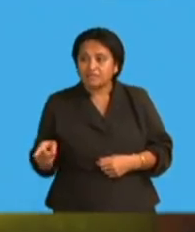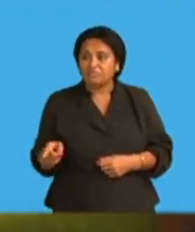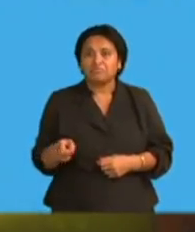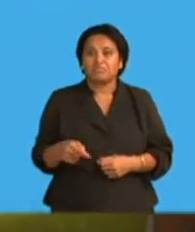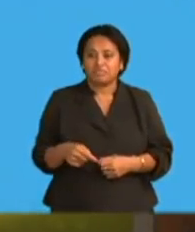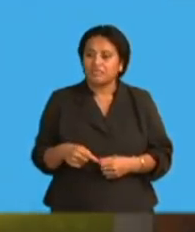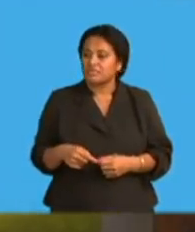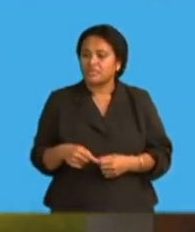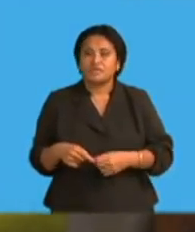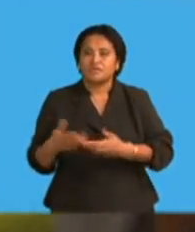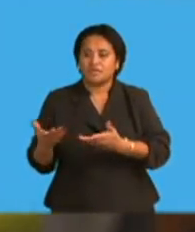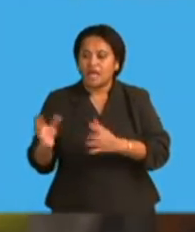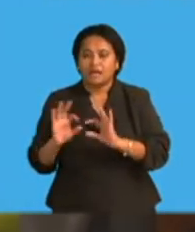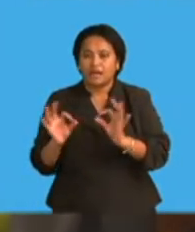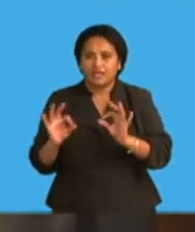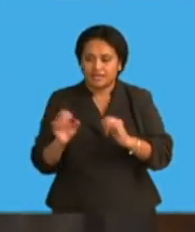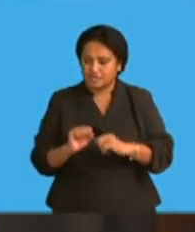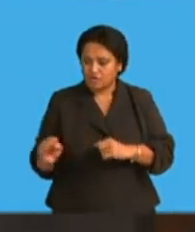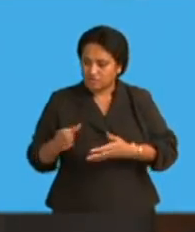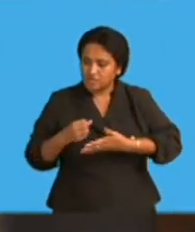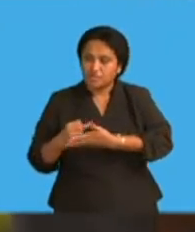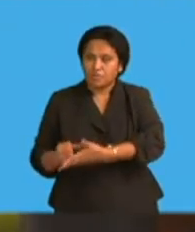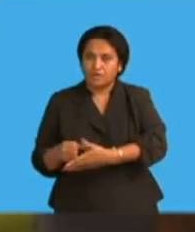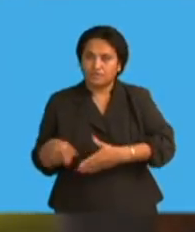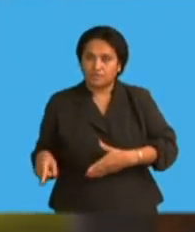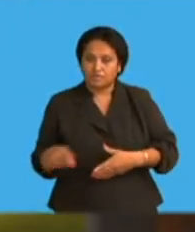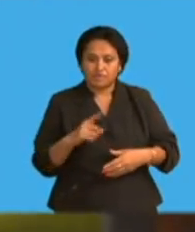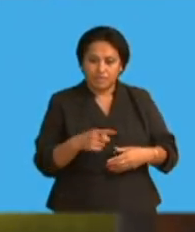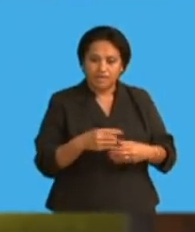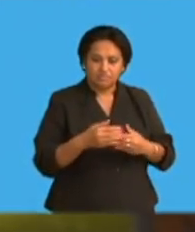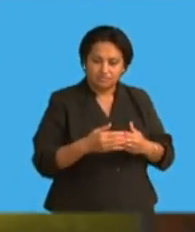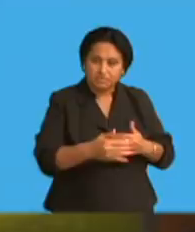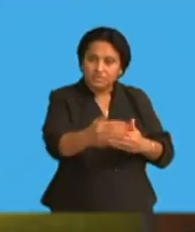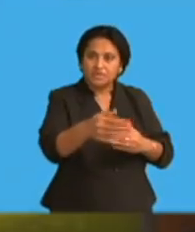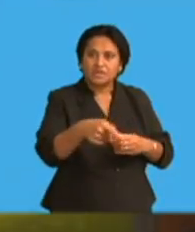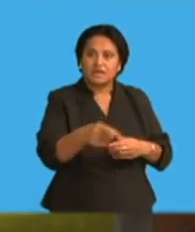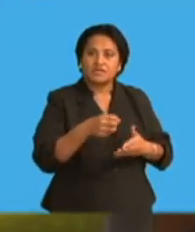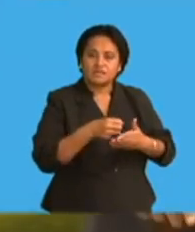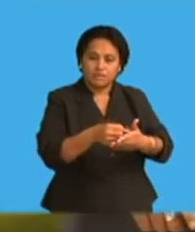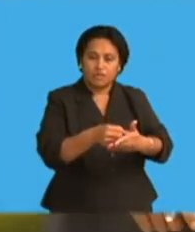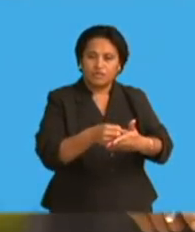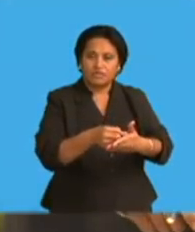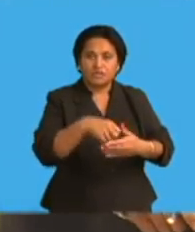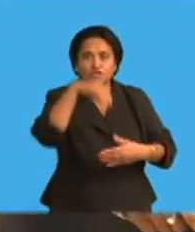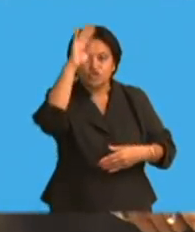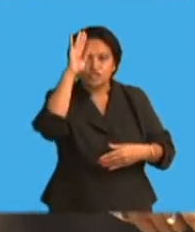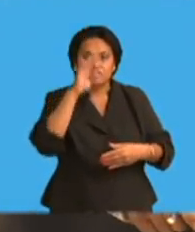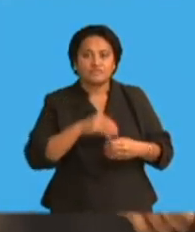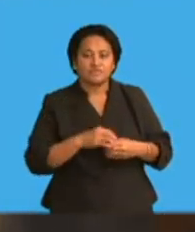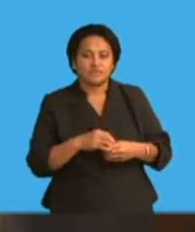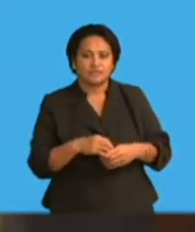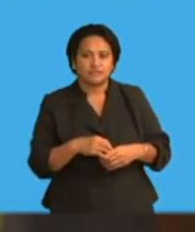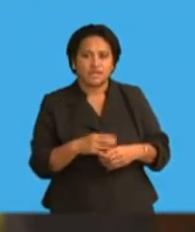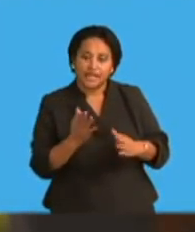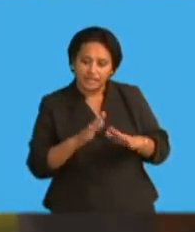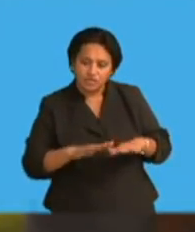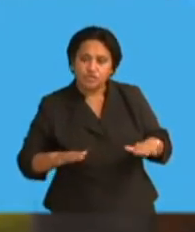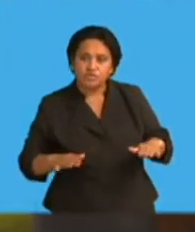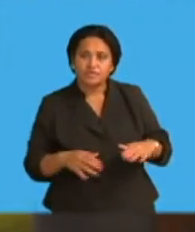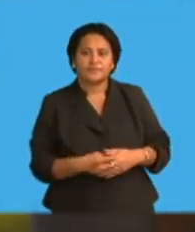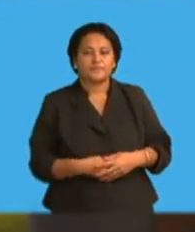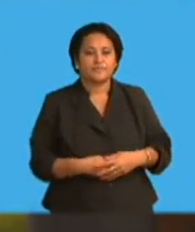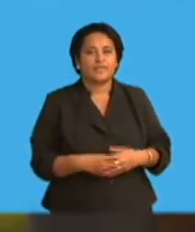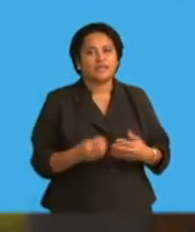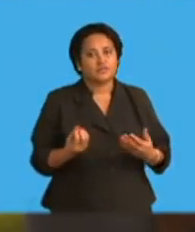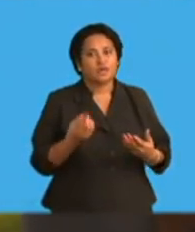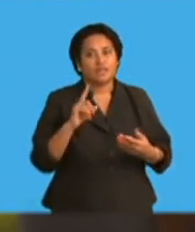When you don't have open merit systems of selection of people, Madam Speaker. Madam Speaker, the reality is that, and it leads to